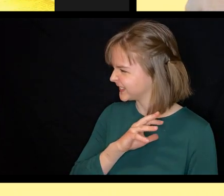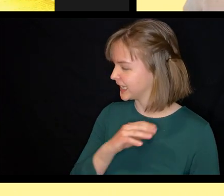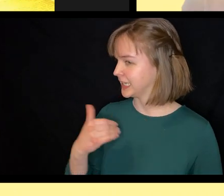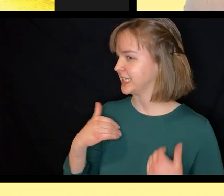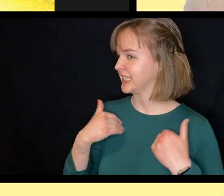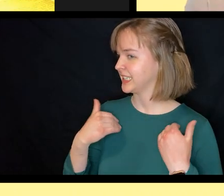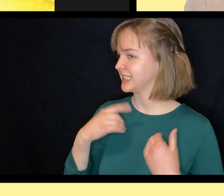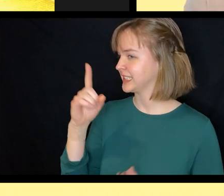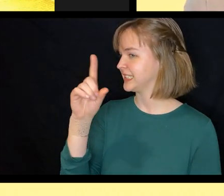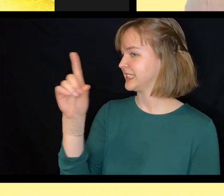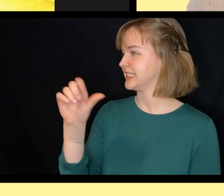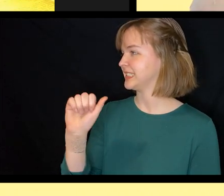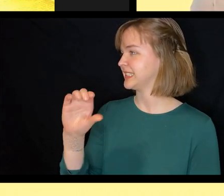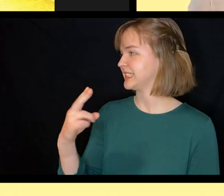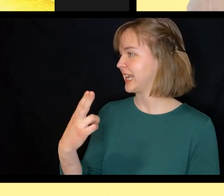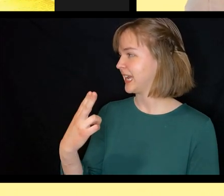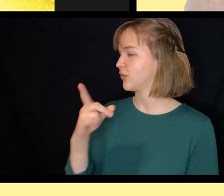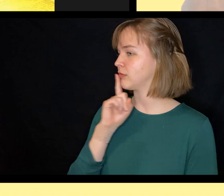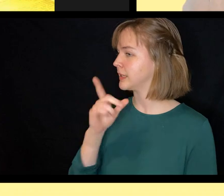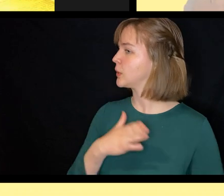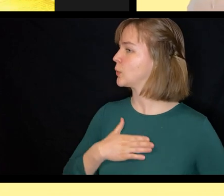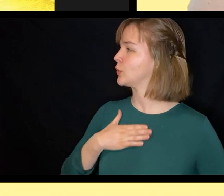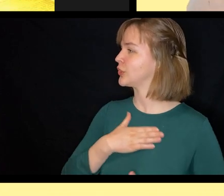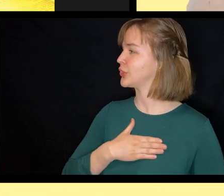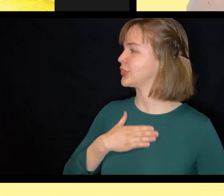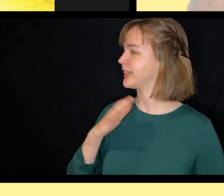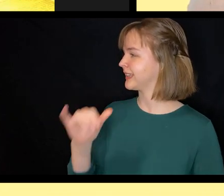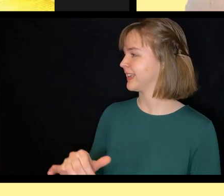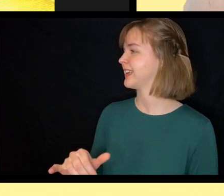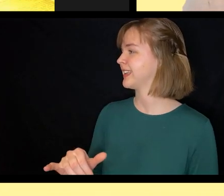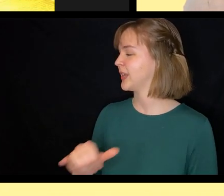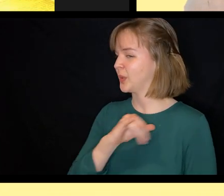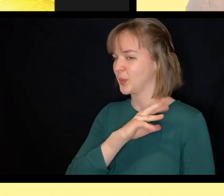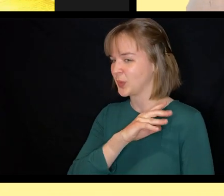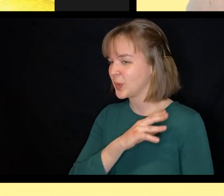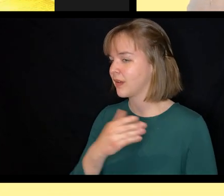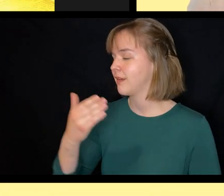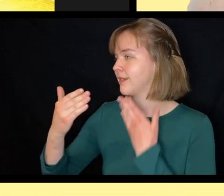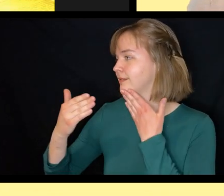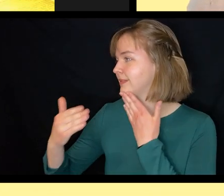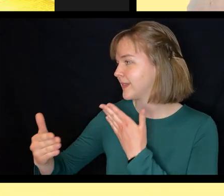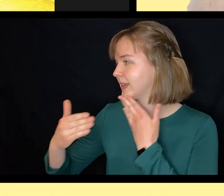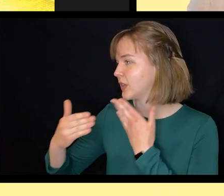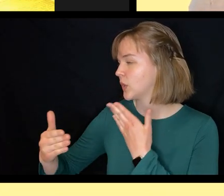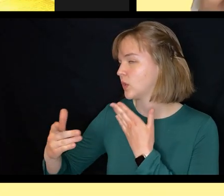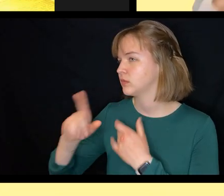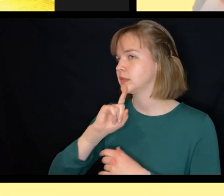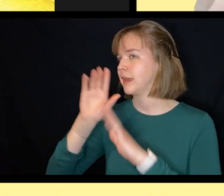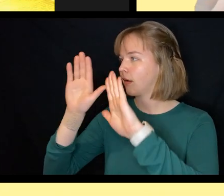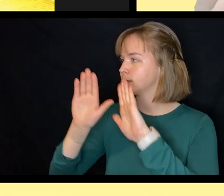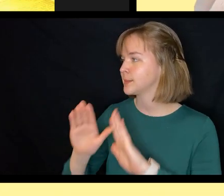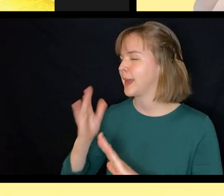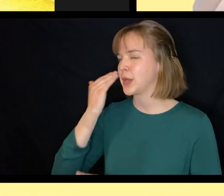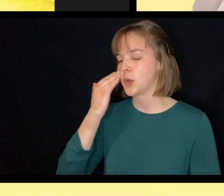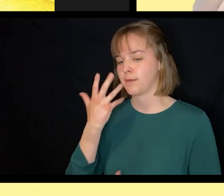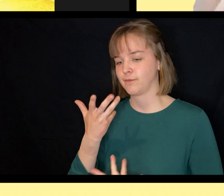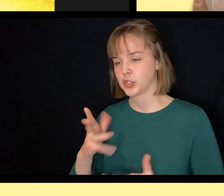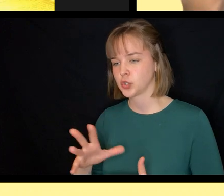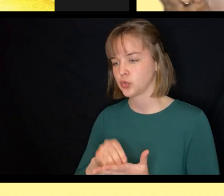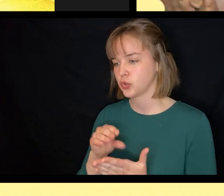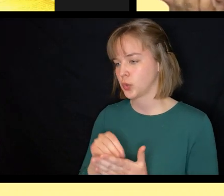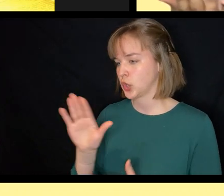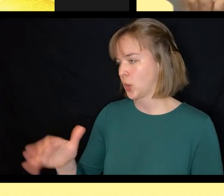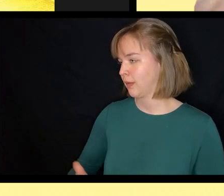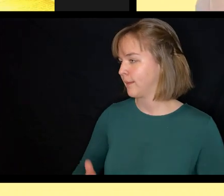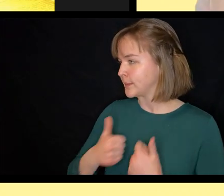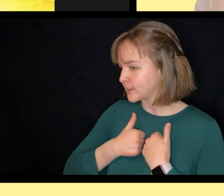I think that's awesome. Younger Zach would appreciate it. Yeah. Cool. Well, thank you so much, Zach. This was awesome. I know